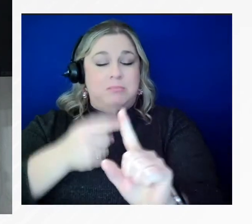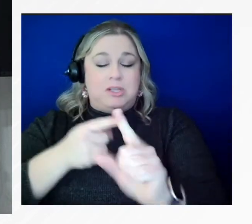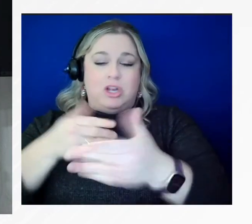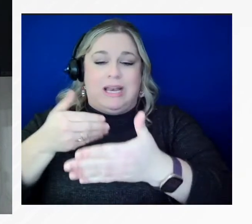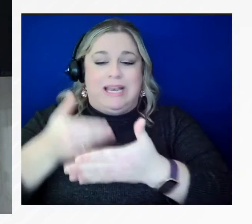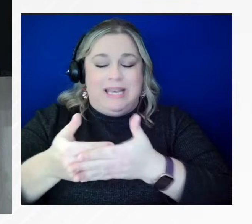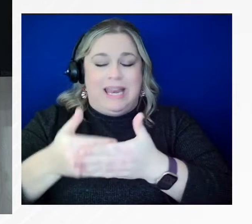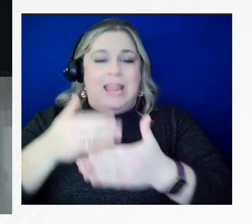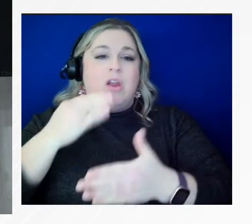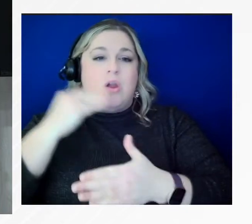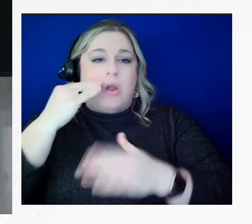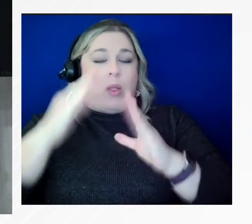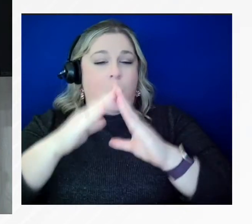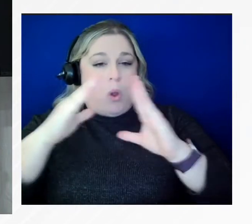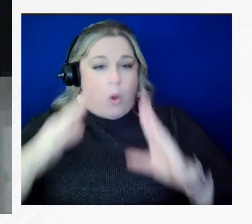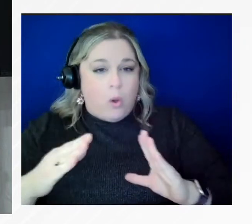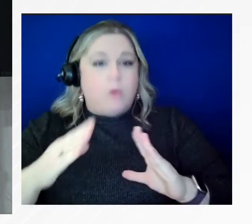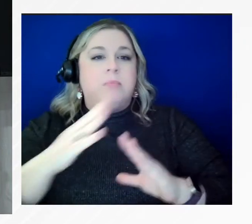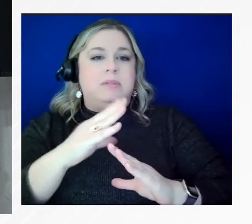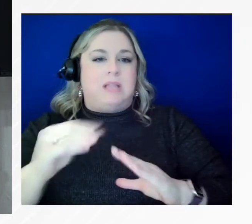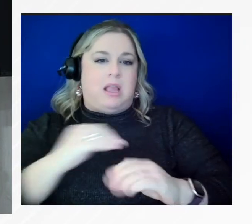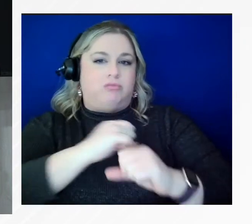of the operations section fire.